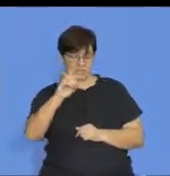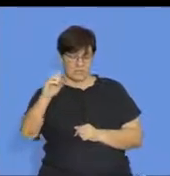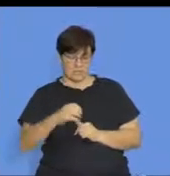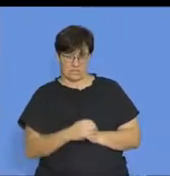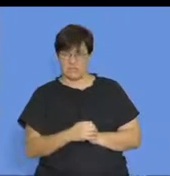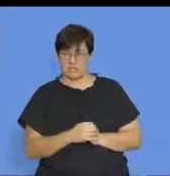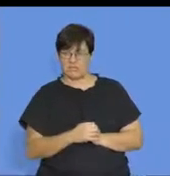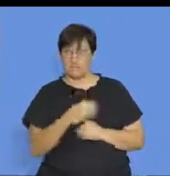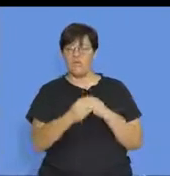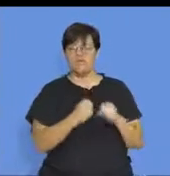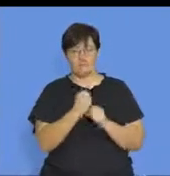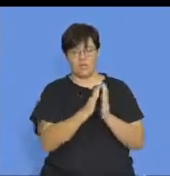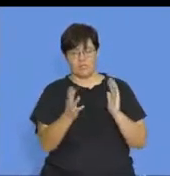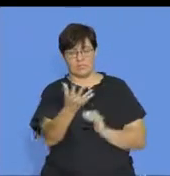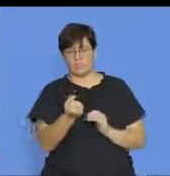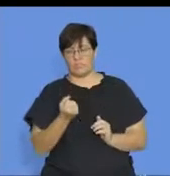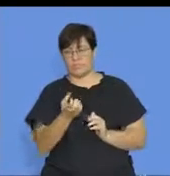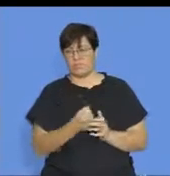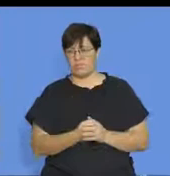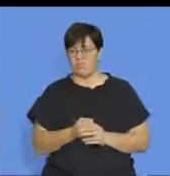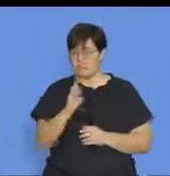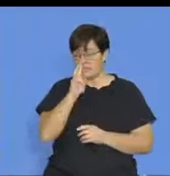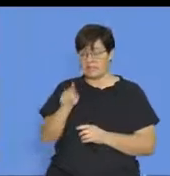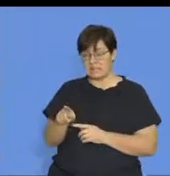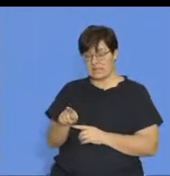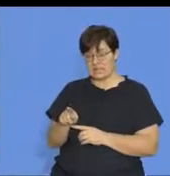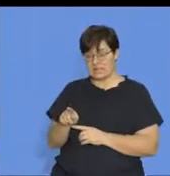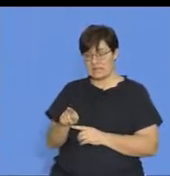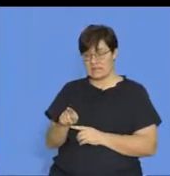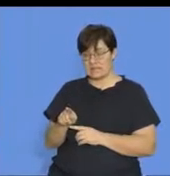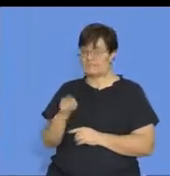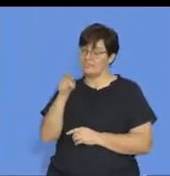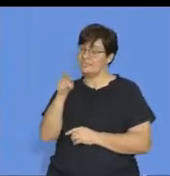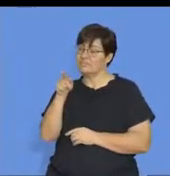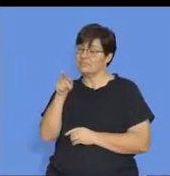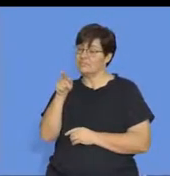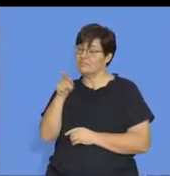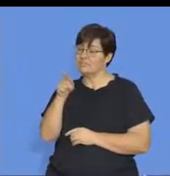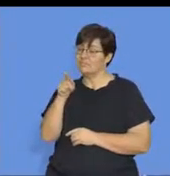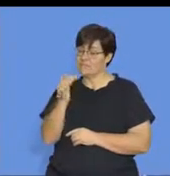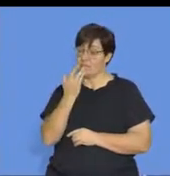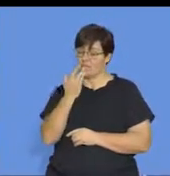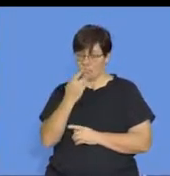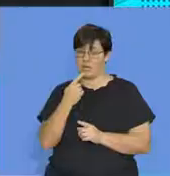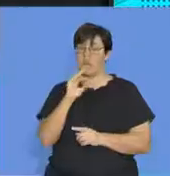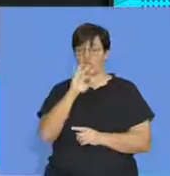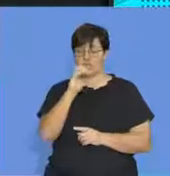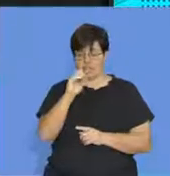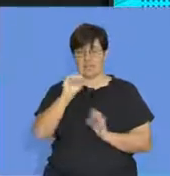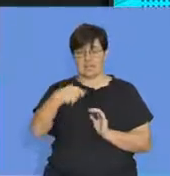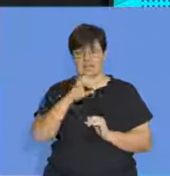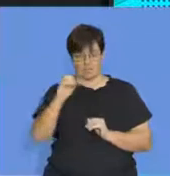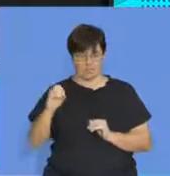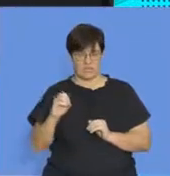225,000 for the entire year. Now, as you can see, Tubby, quite favorable, 30,000, he's